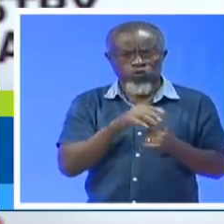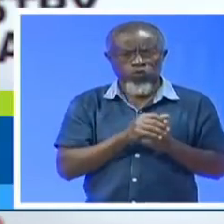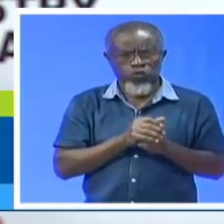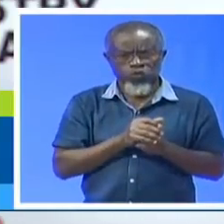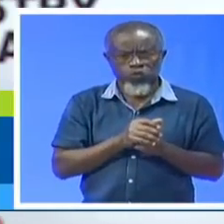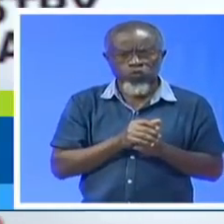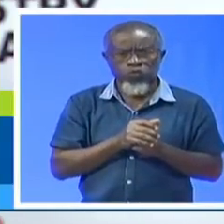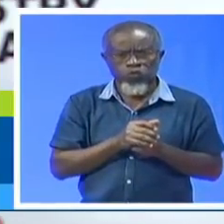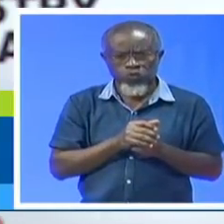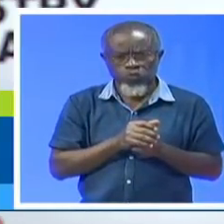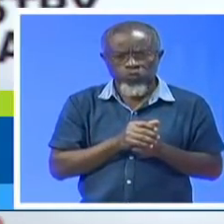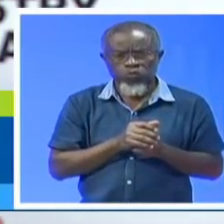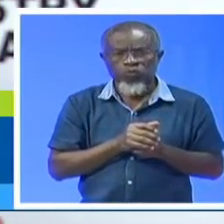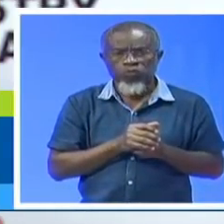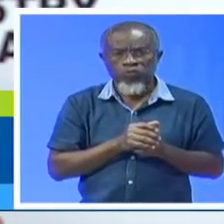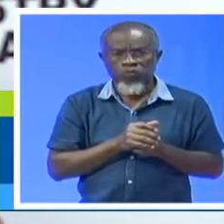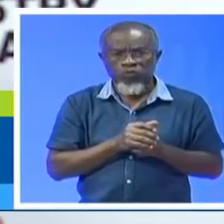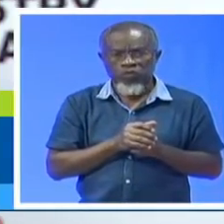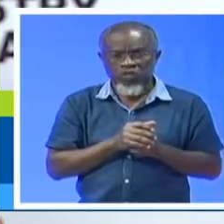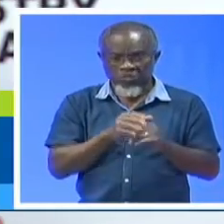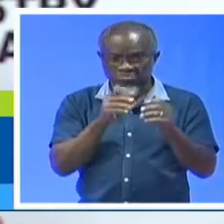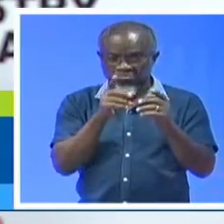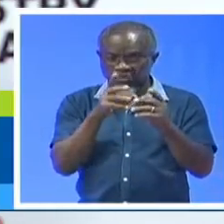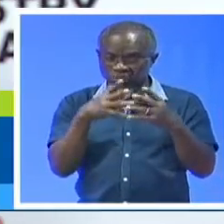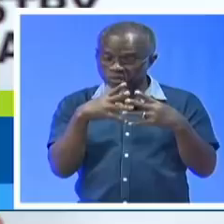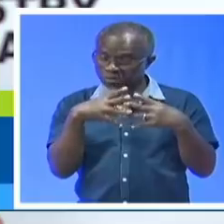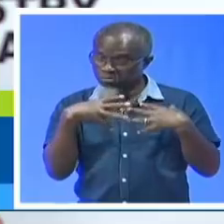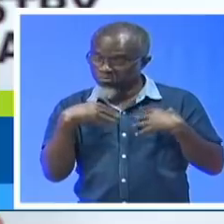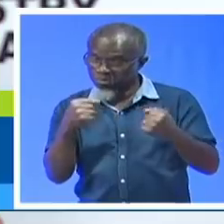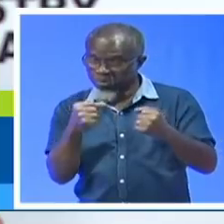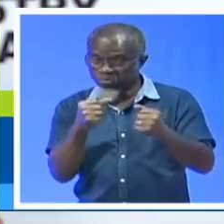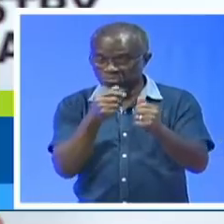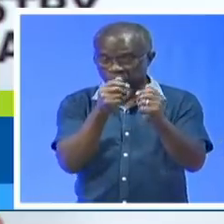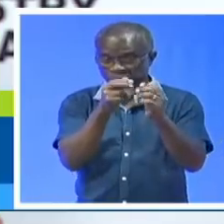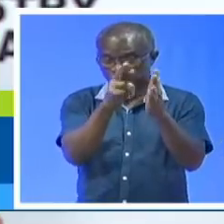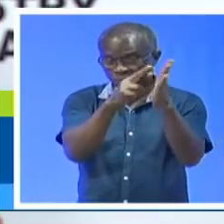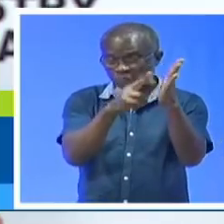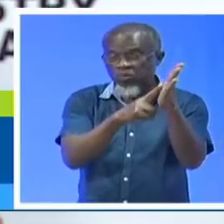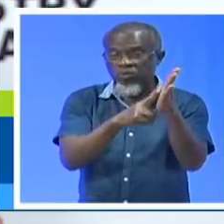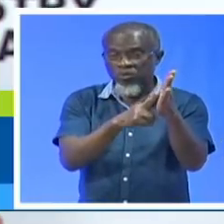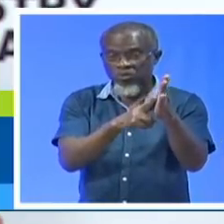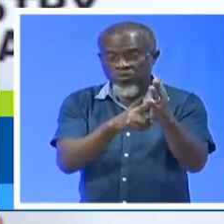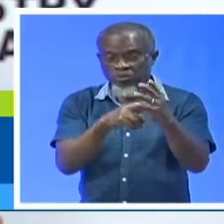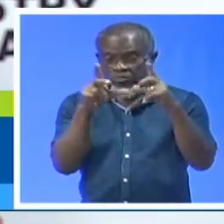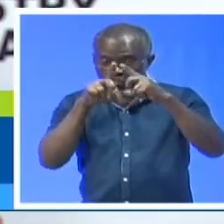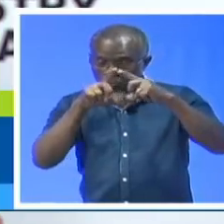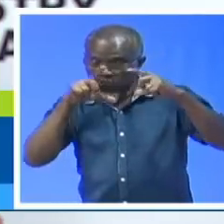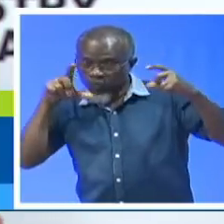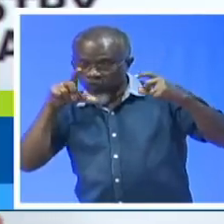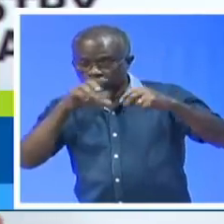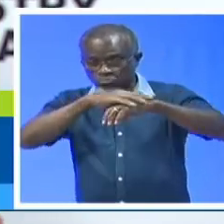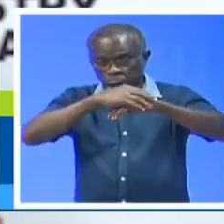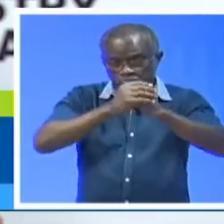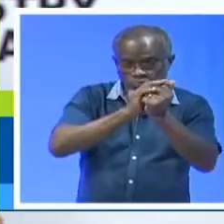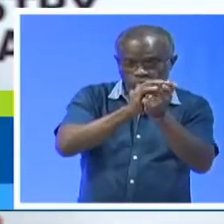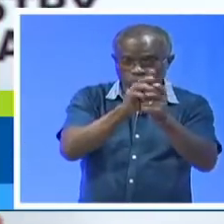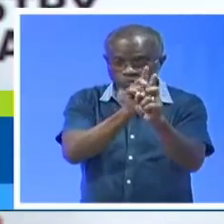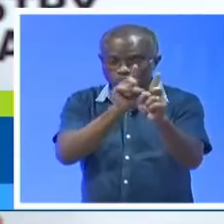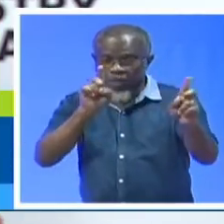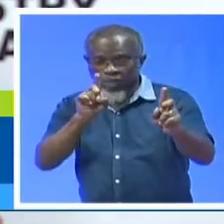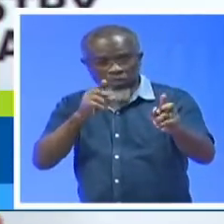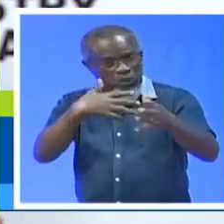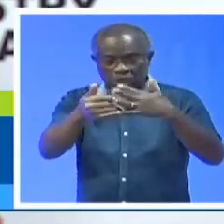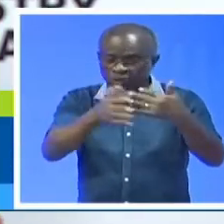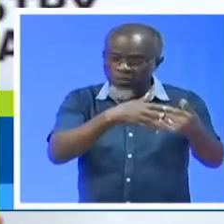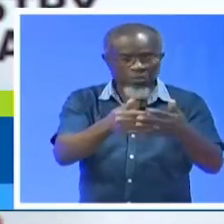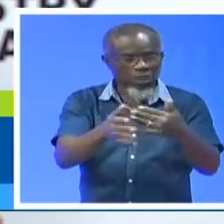measures of washing your hands, social distancing, and wearing masks, whether you are vaccinated or not, is still